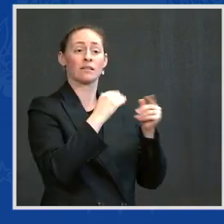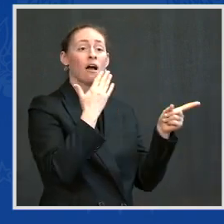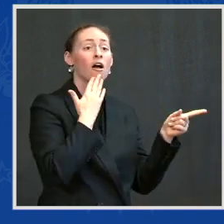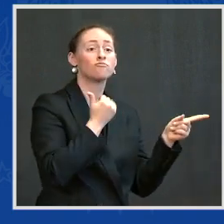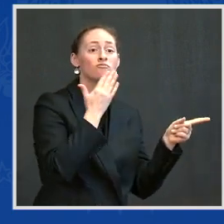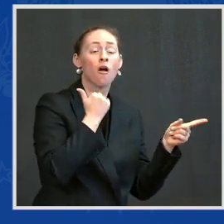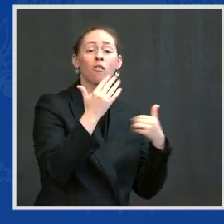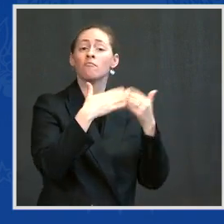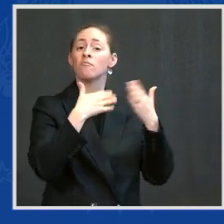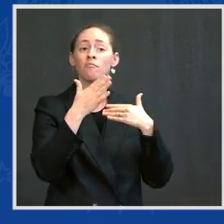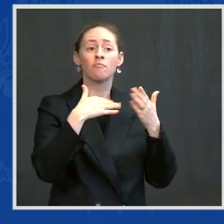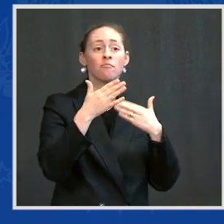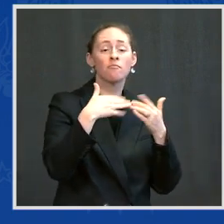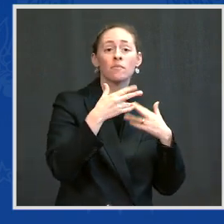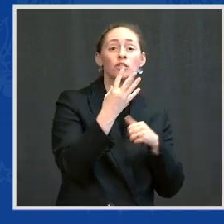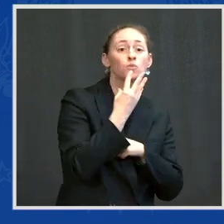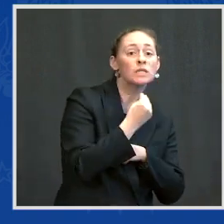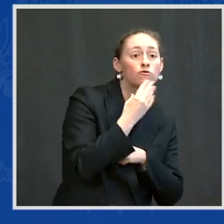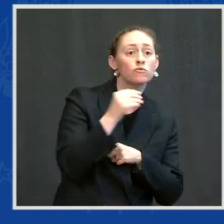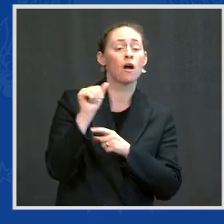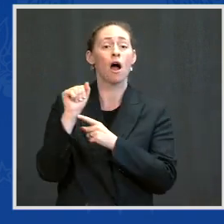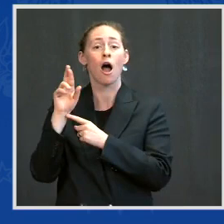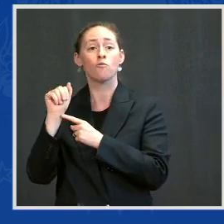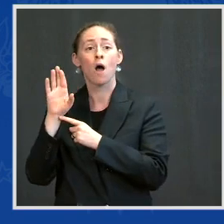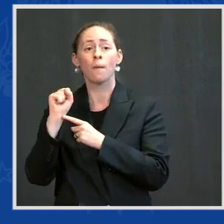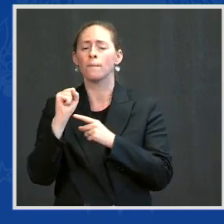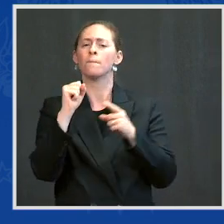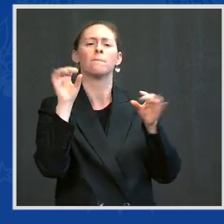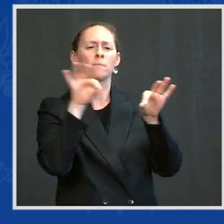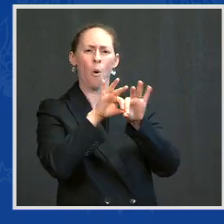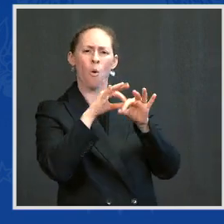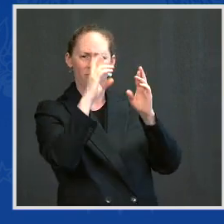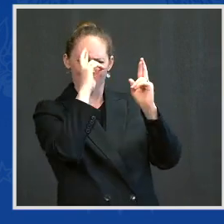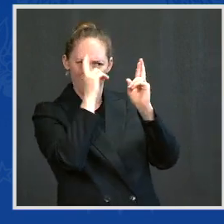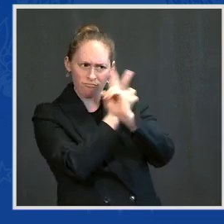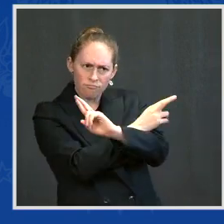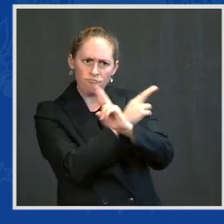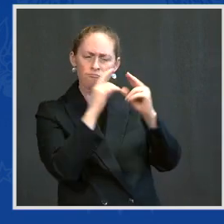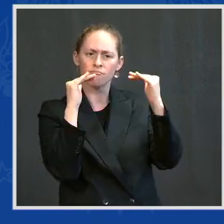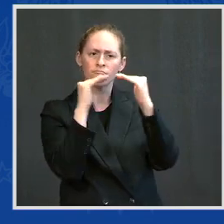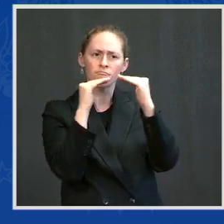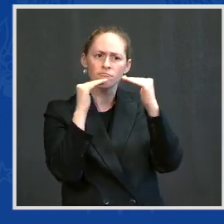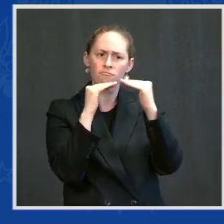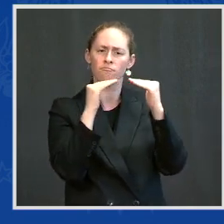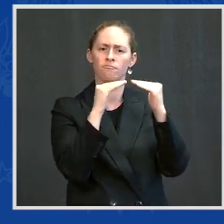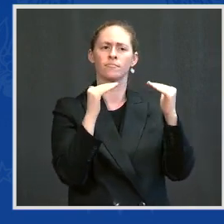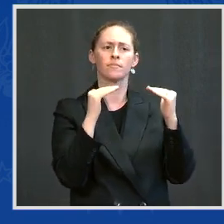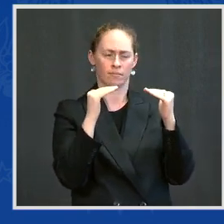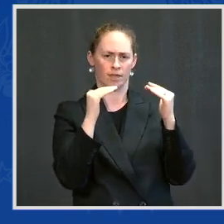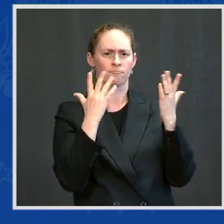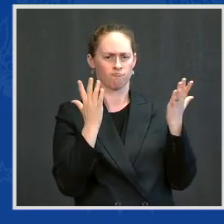treated equally. Israeli citizens, and that's what was going on